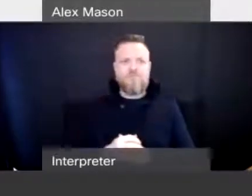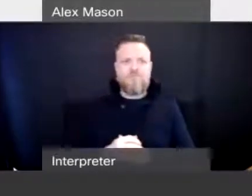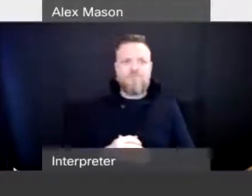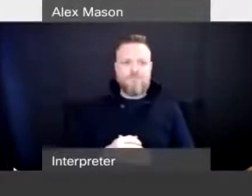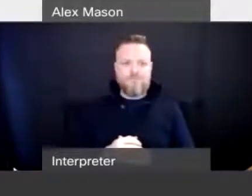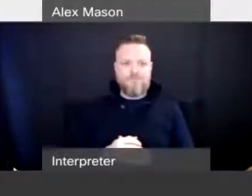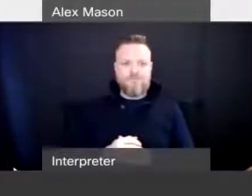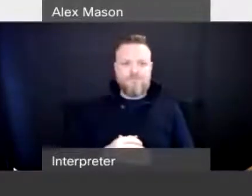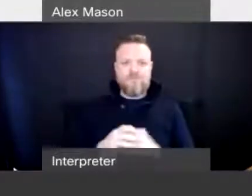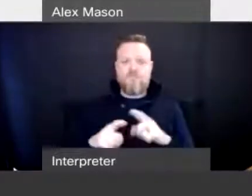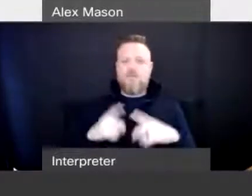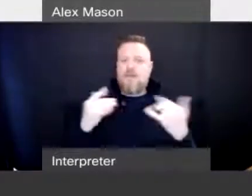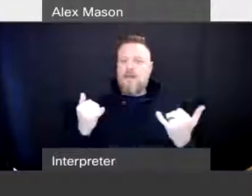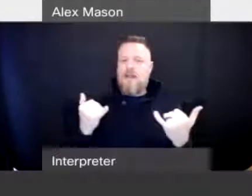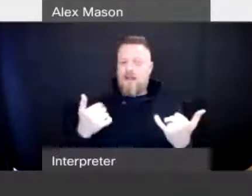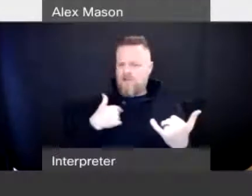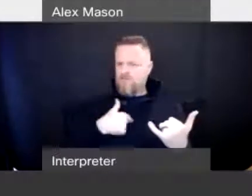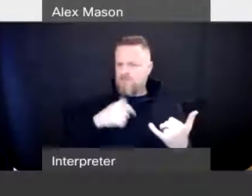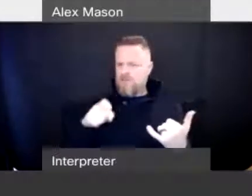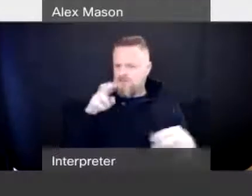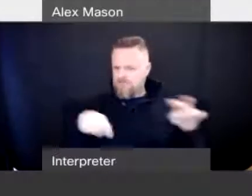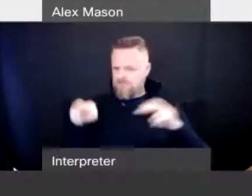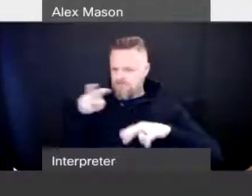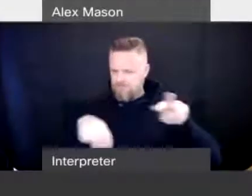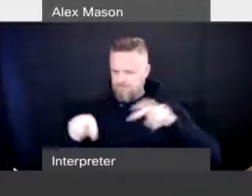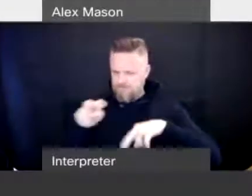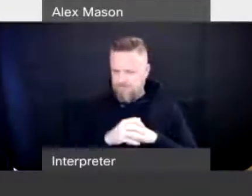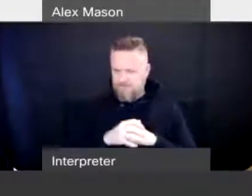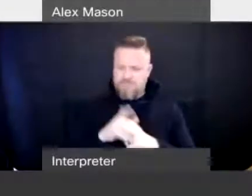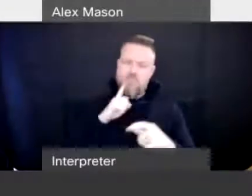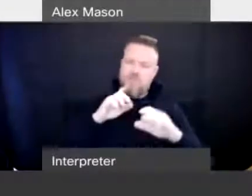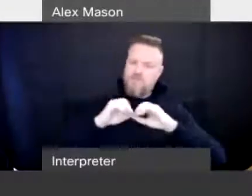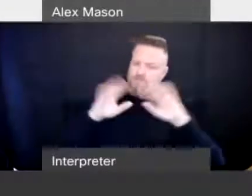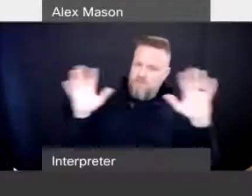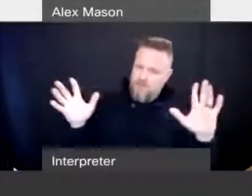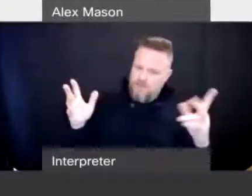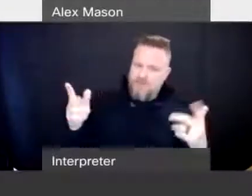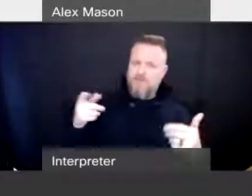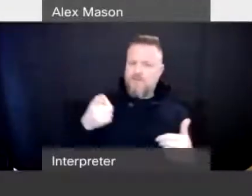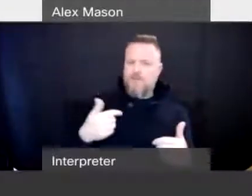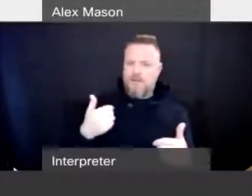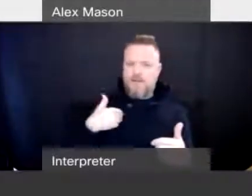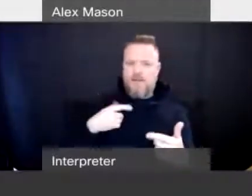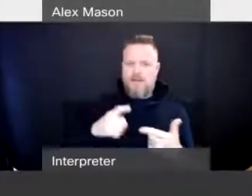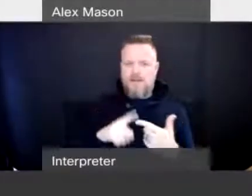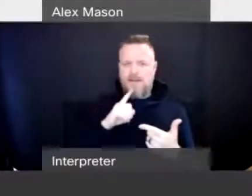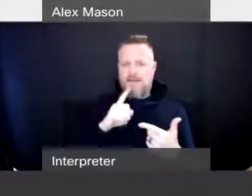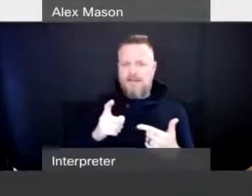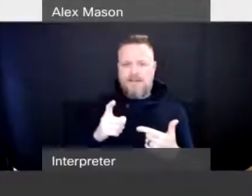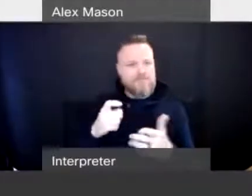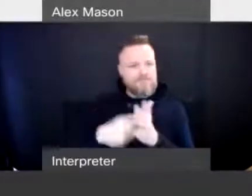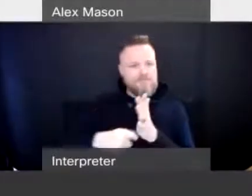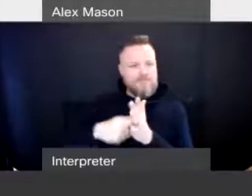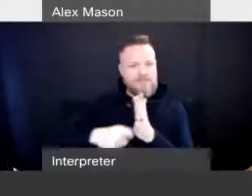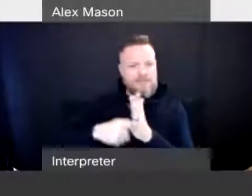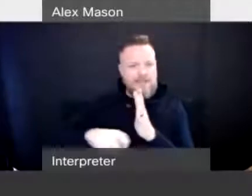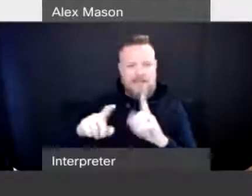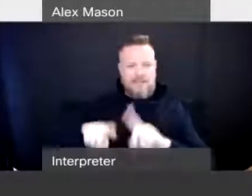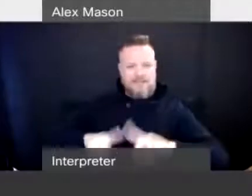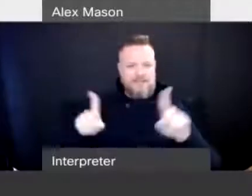What we need to look at is so obviously there's a mill levy difference or a tax difference, right?